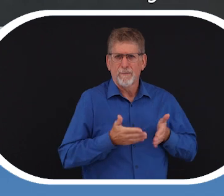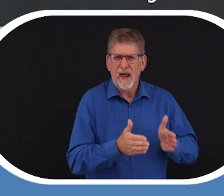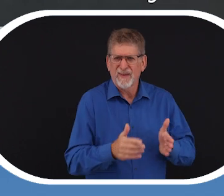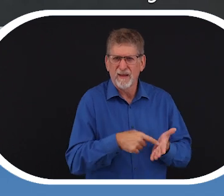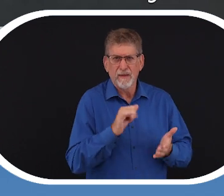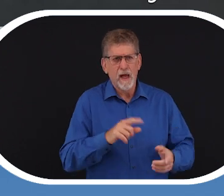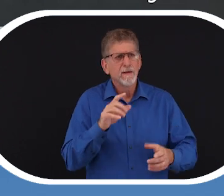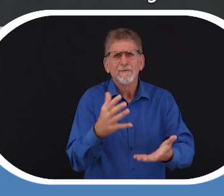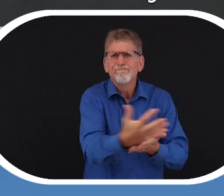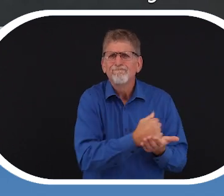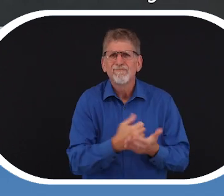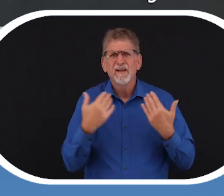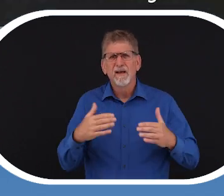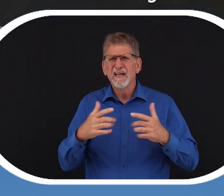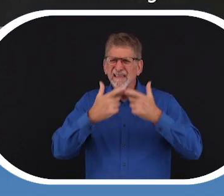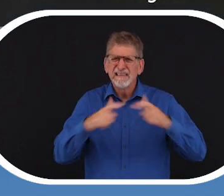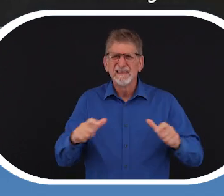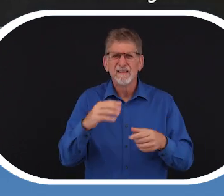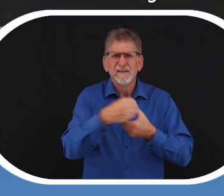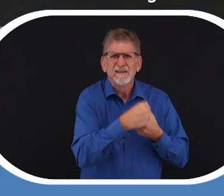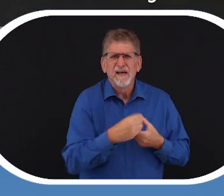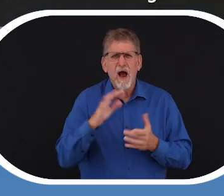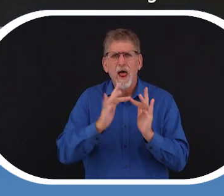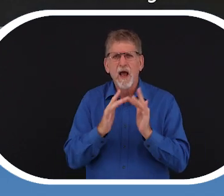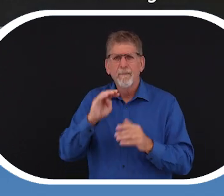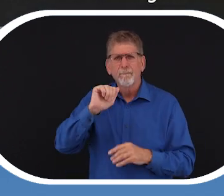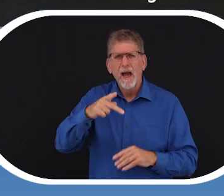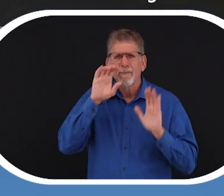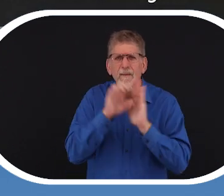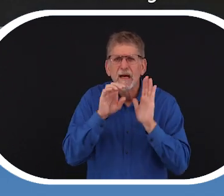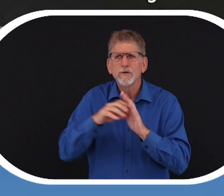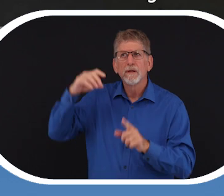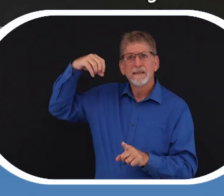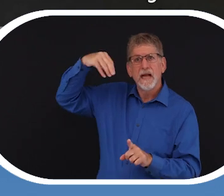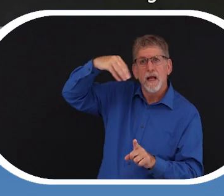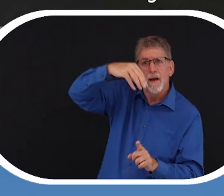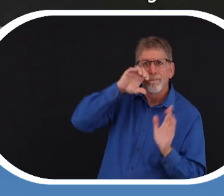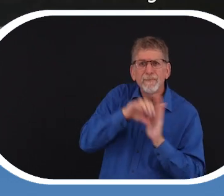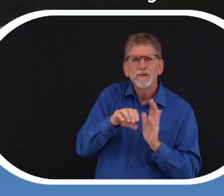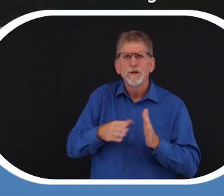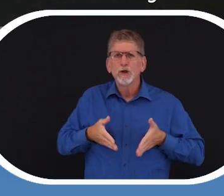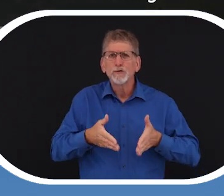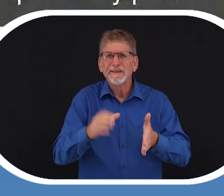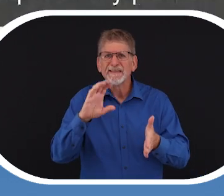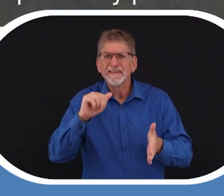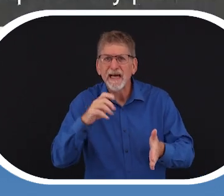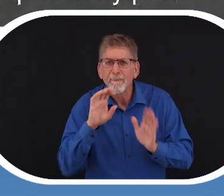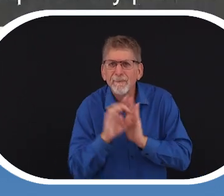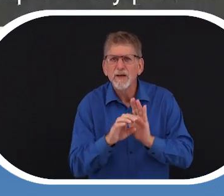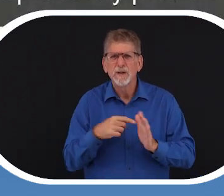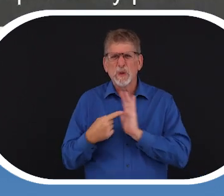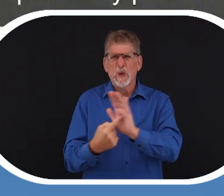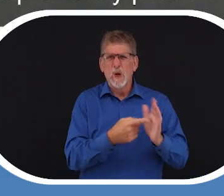like satellite imagery or streetscape imagery that I'm showing here, using a combination of crowdsourcing and machine learning. And